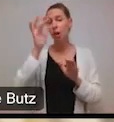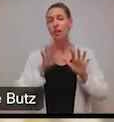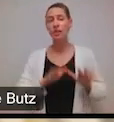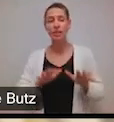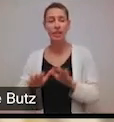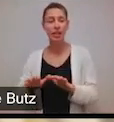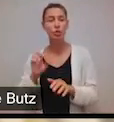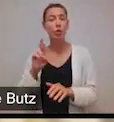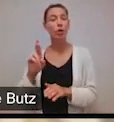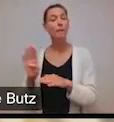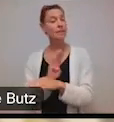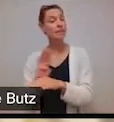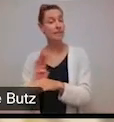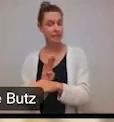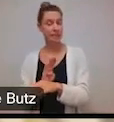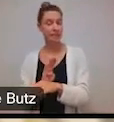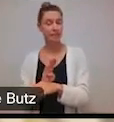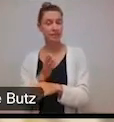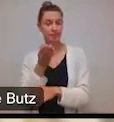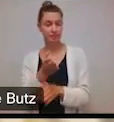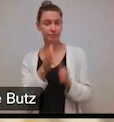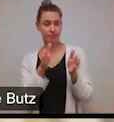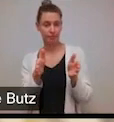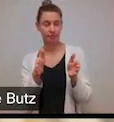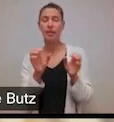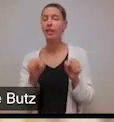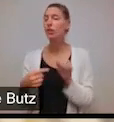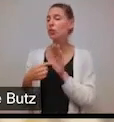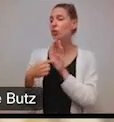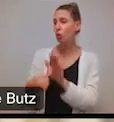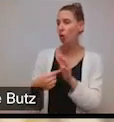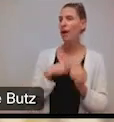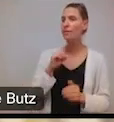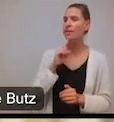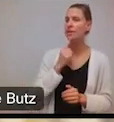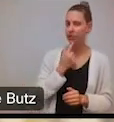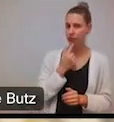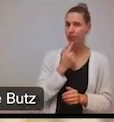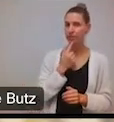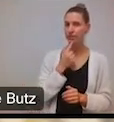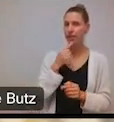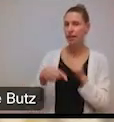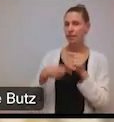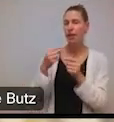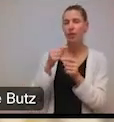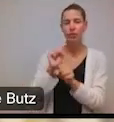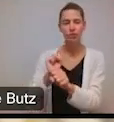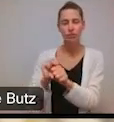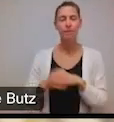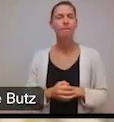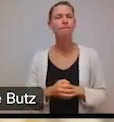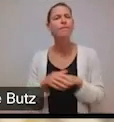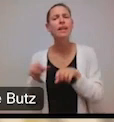can show the interviewer that we're very serious about the job. This is the same idea that you can take with your